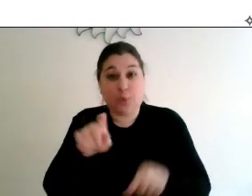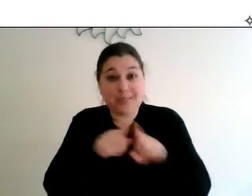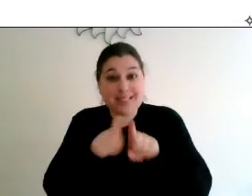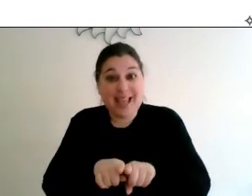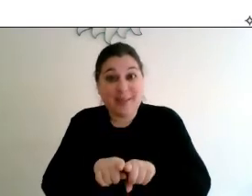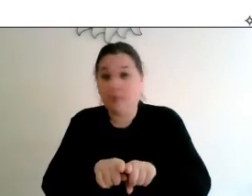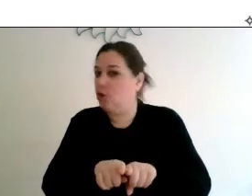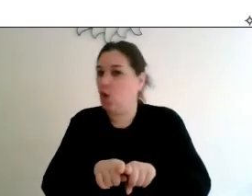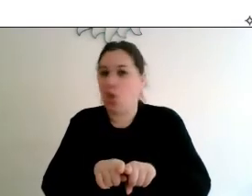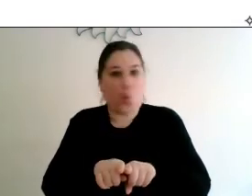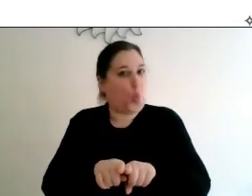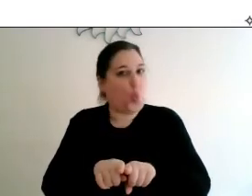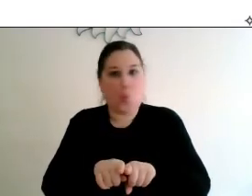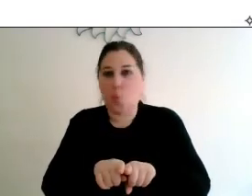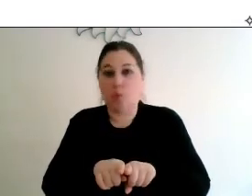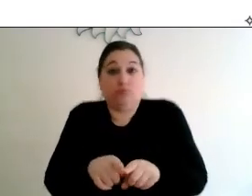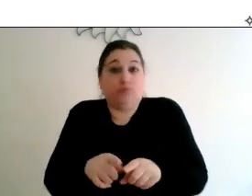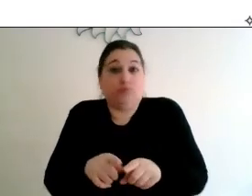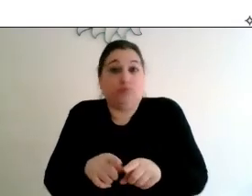Okay.